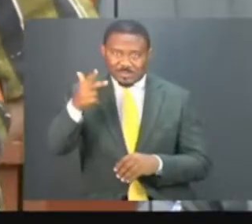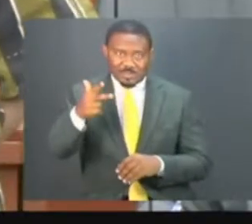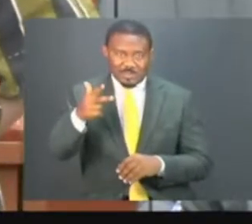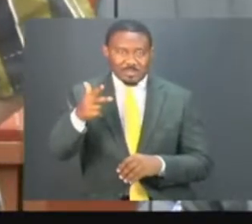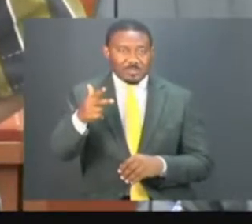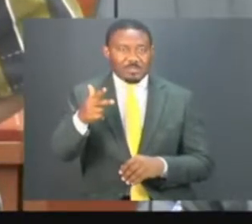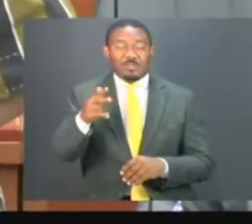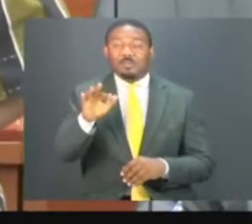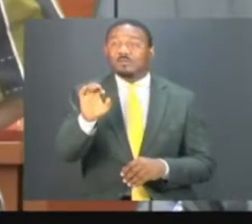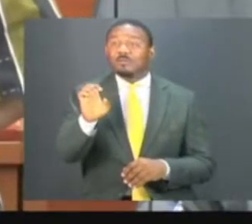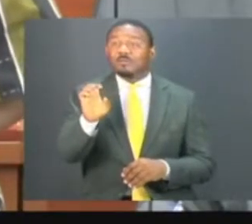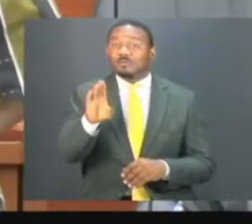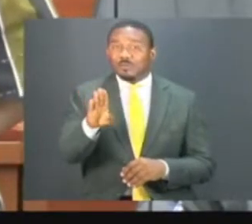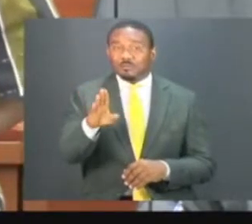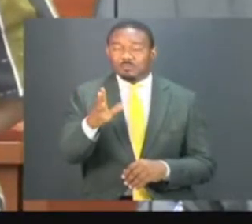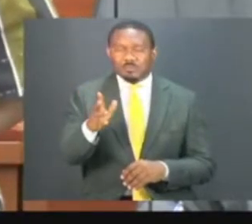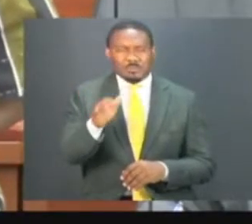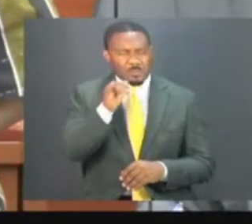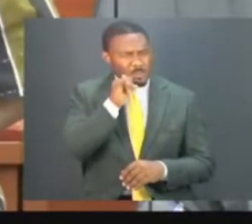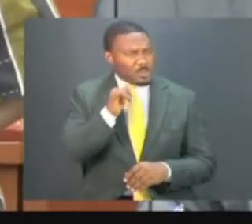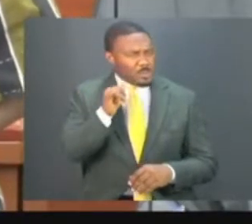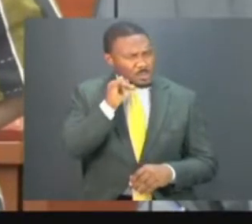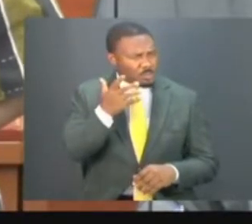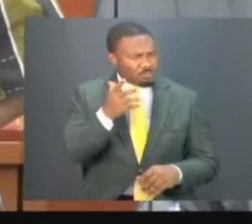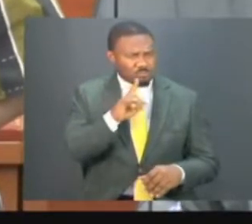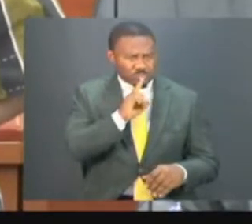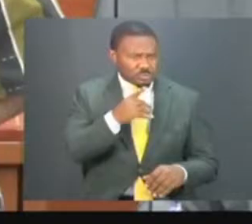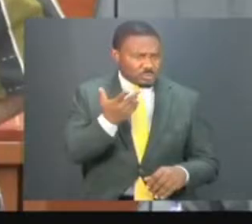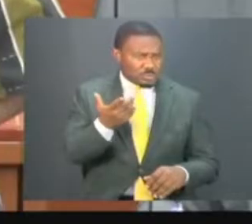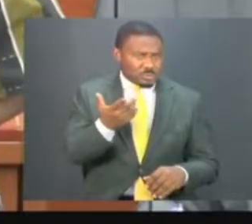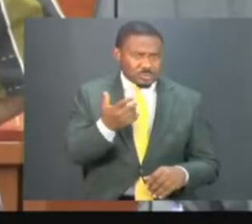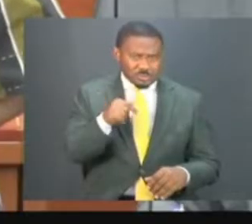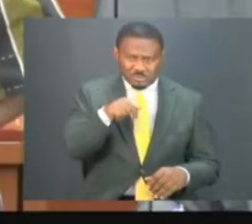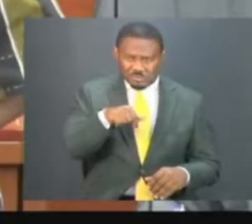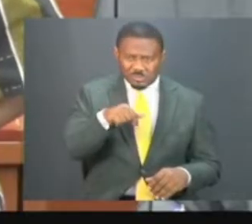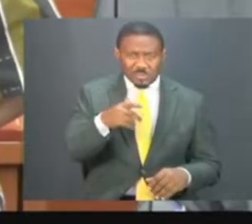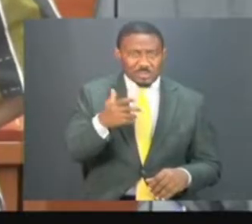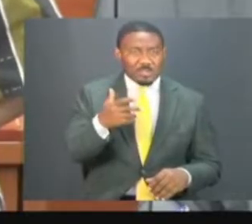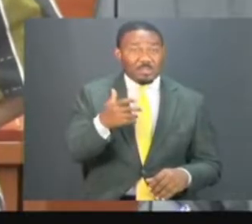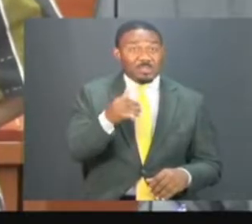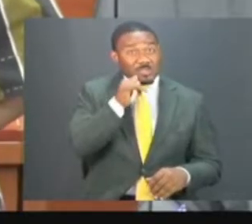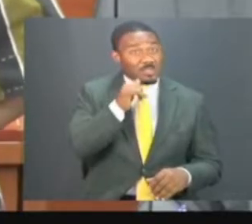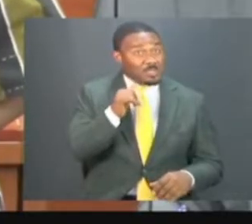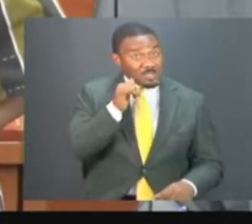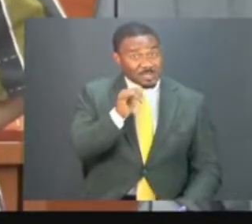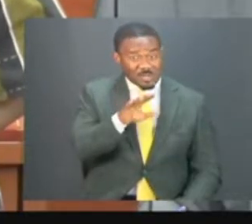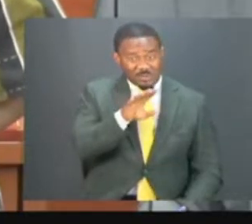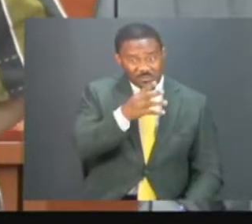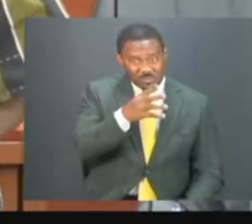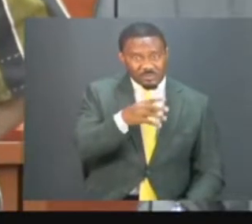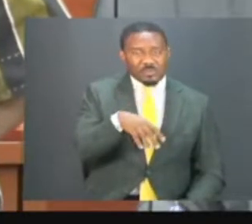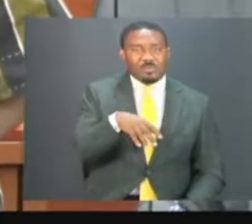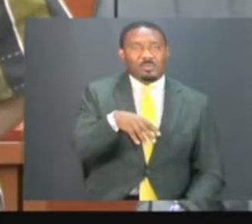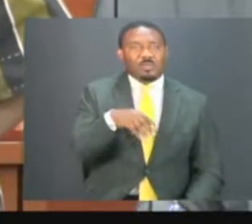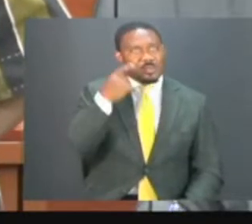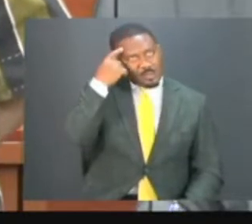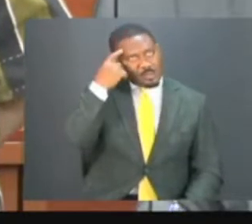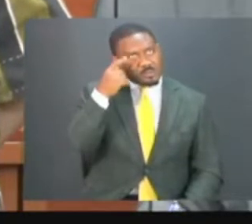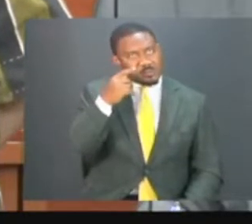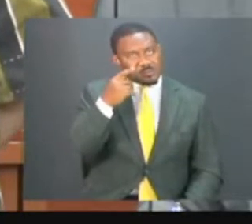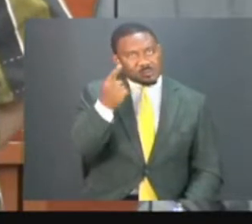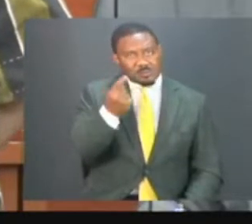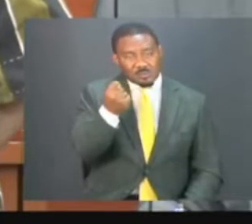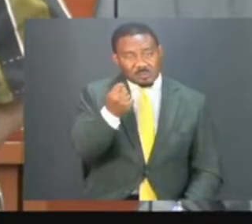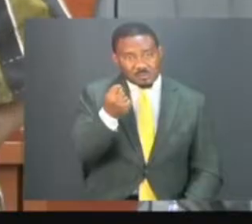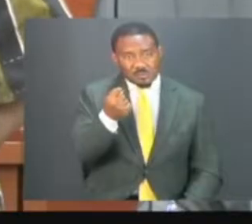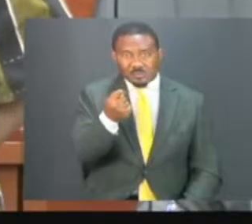Wednesday, and I think it was 4th. Today is Thursday, 5th. So I'm thinking the Tuesday, it should be Tuesday, Table